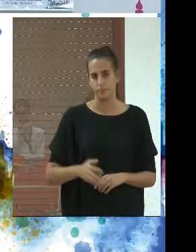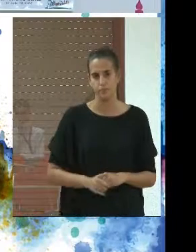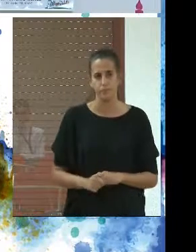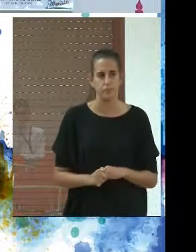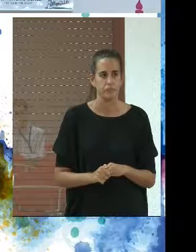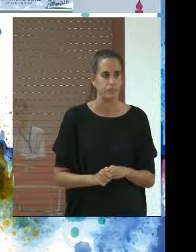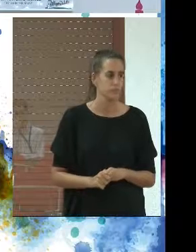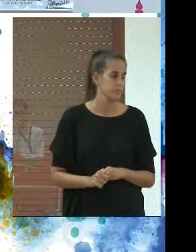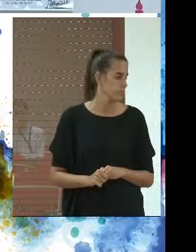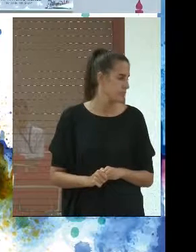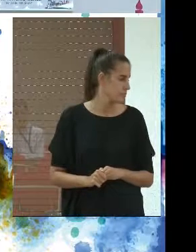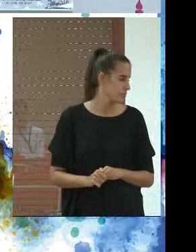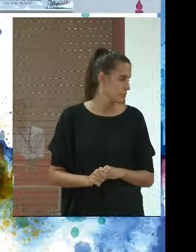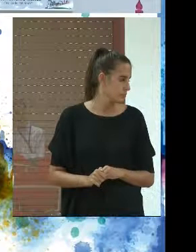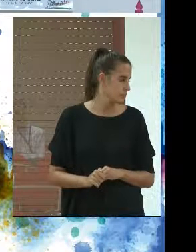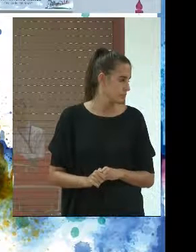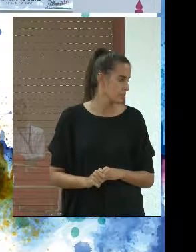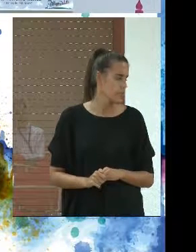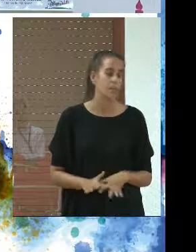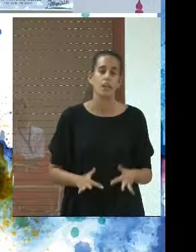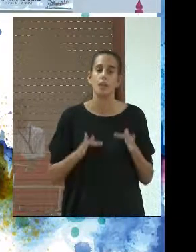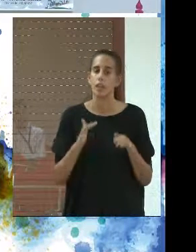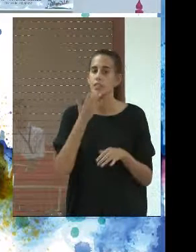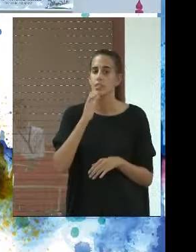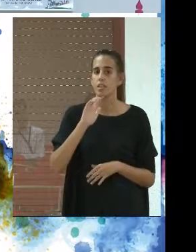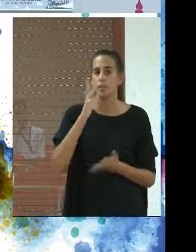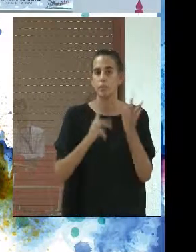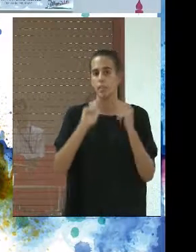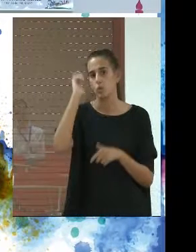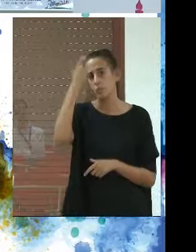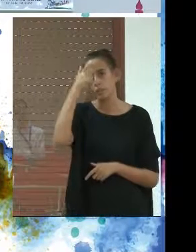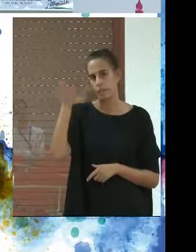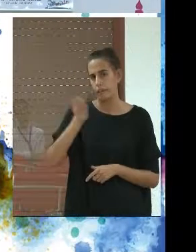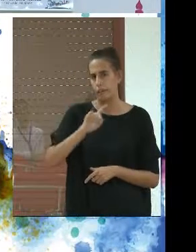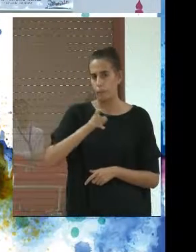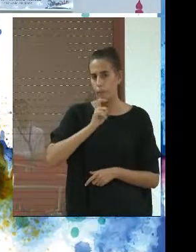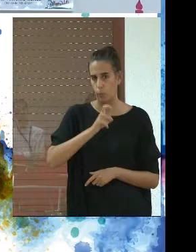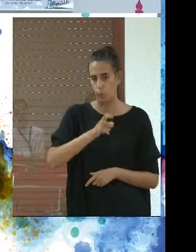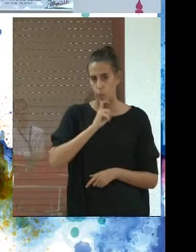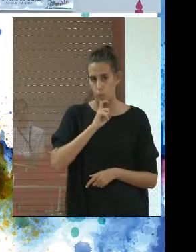trigonomics. In addition, if it's difficult to understand mathematical concepts,